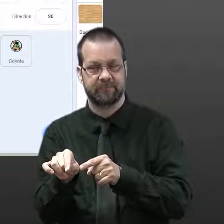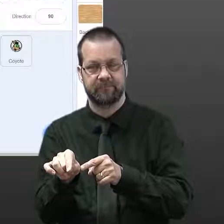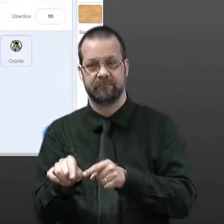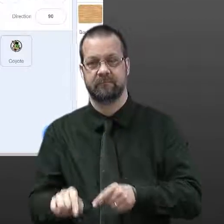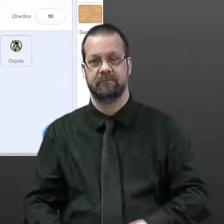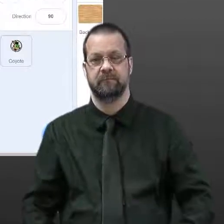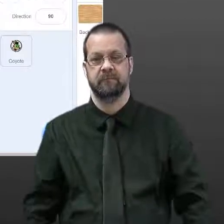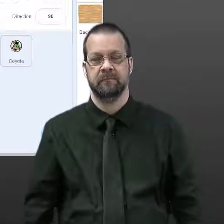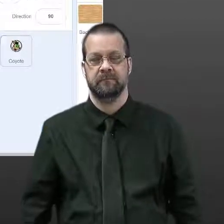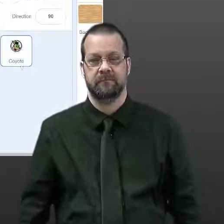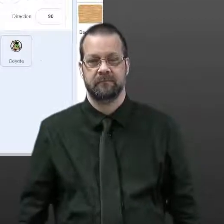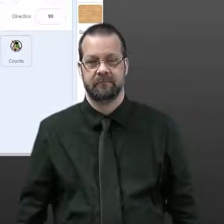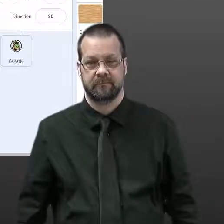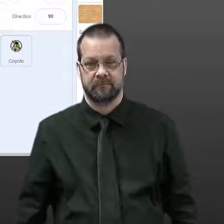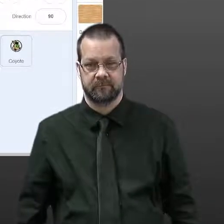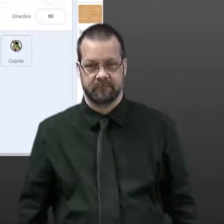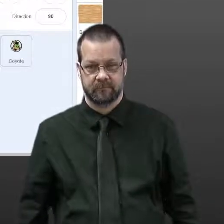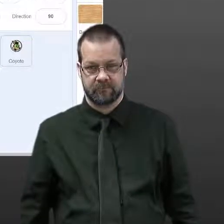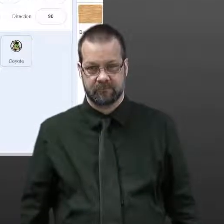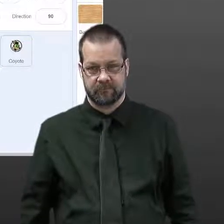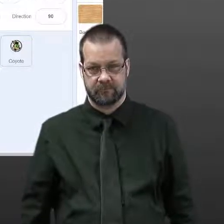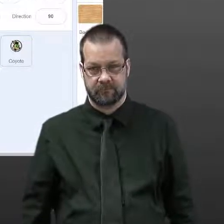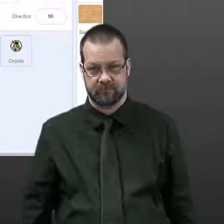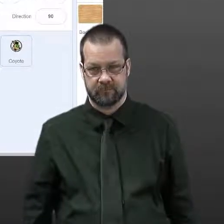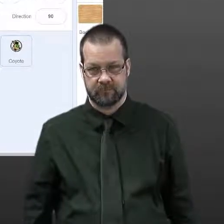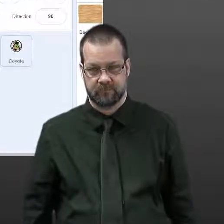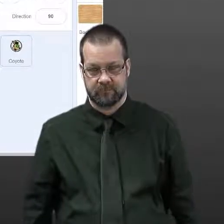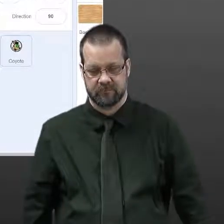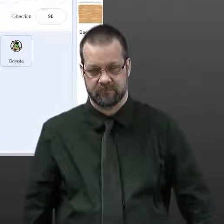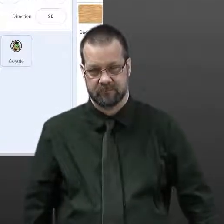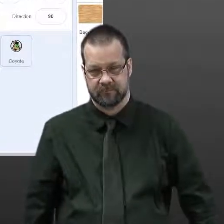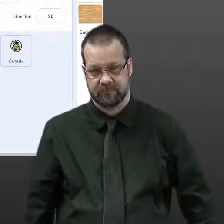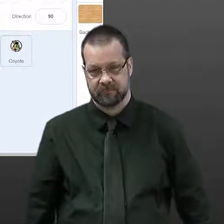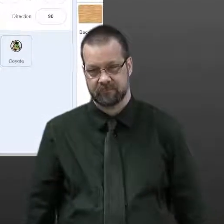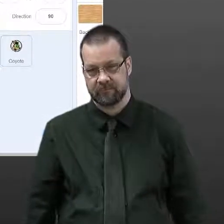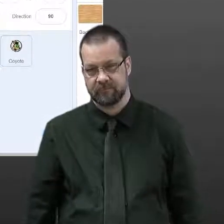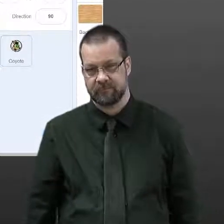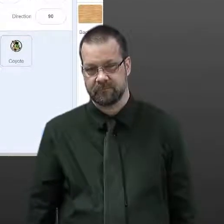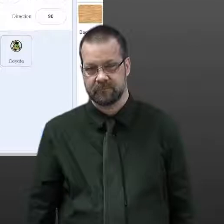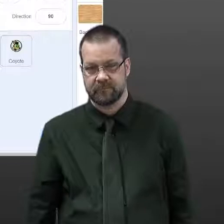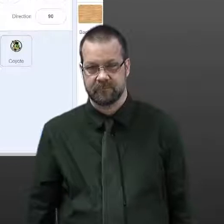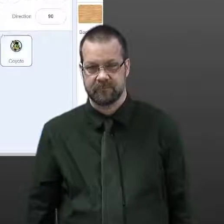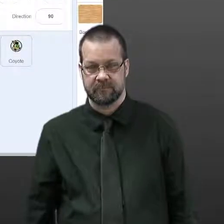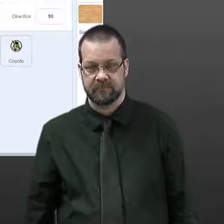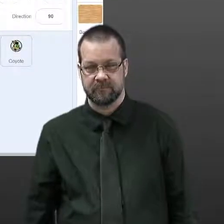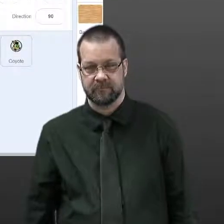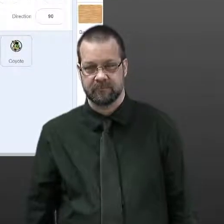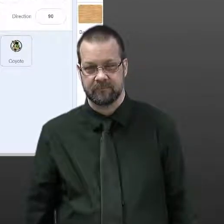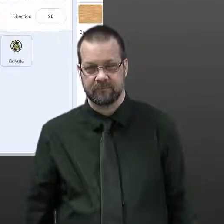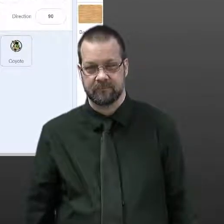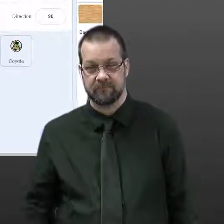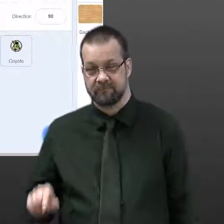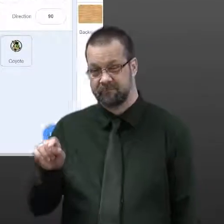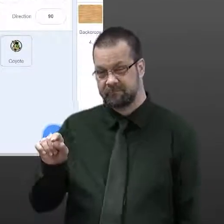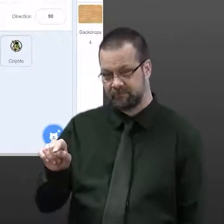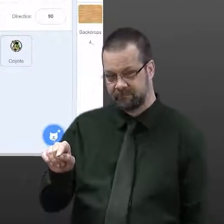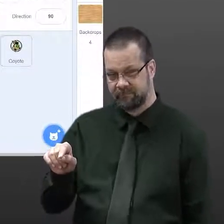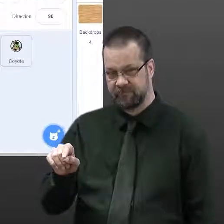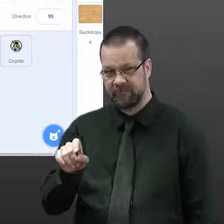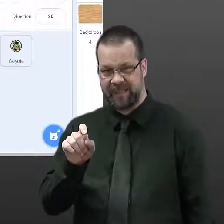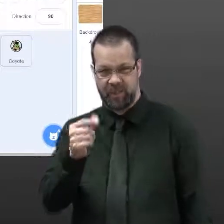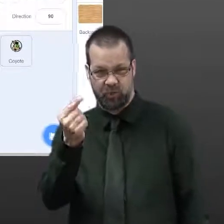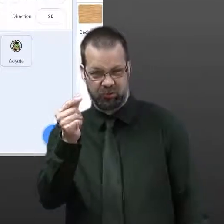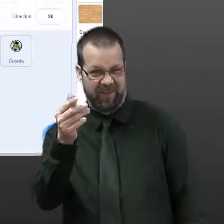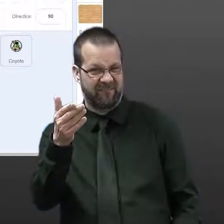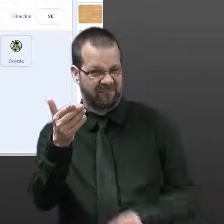over to the hoop sprite in the using the thumbnail in the sprites pane. And in this one, we will